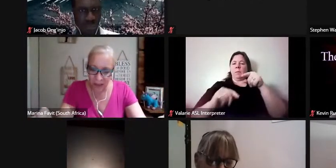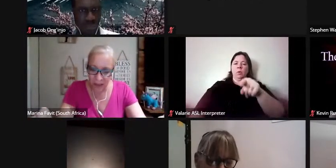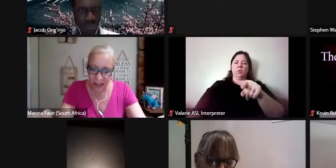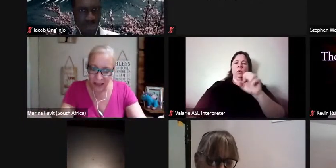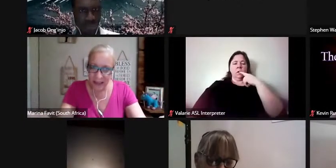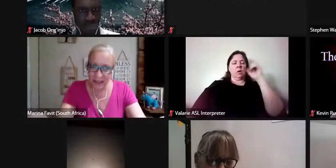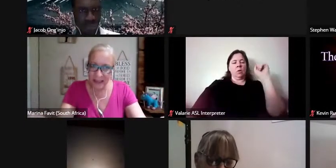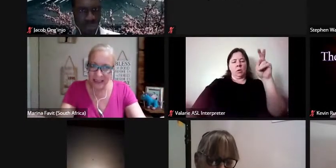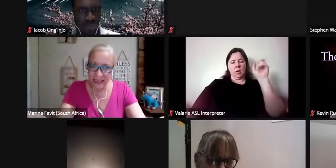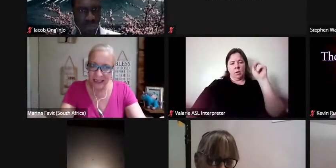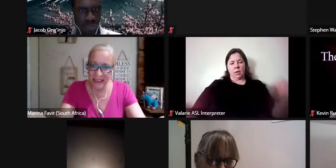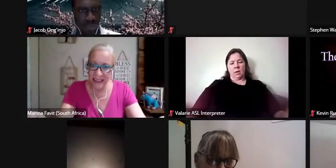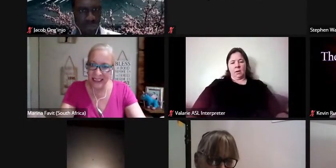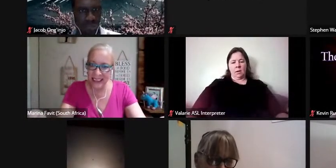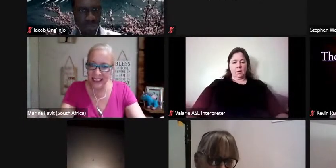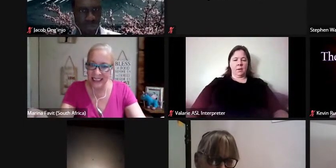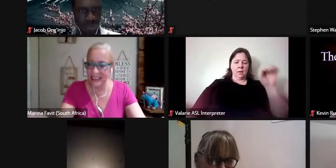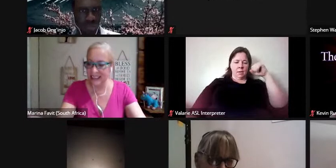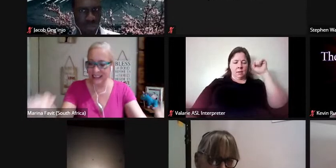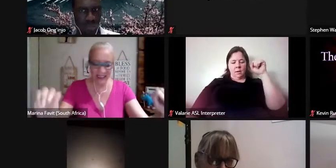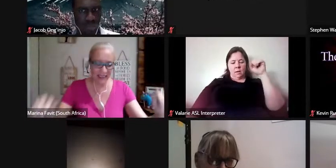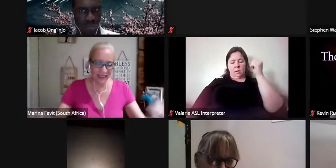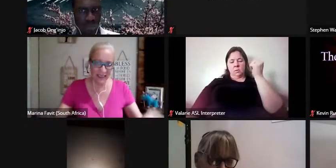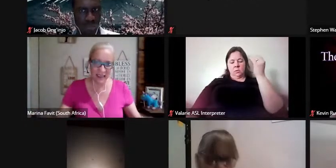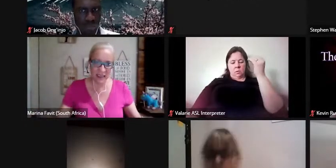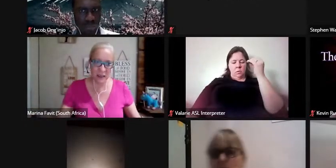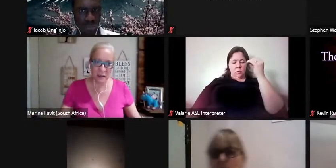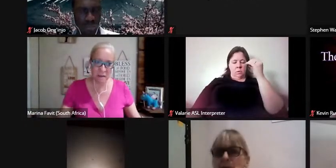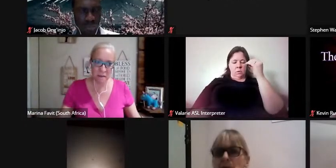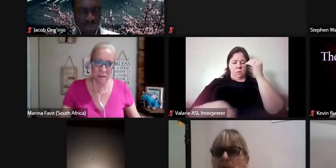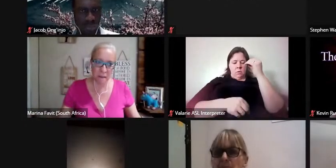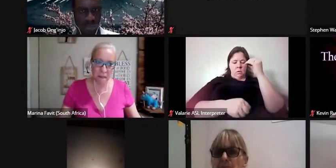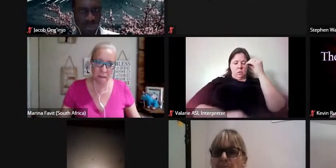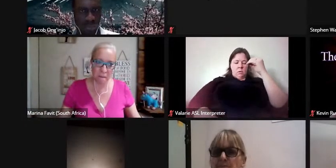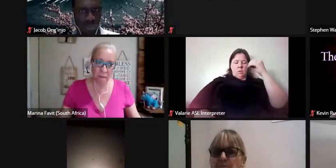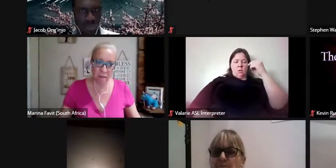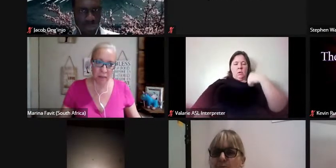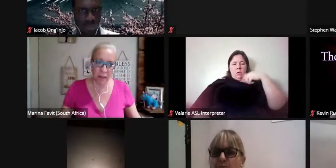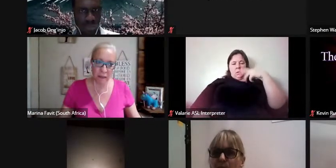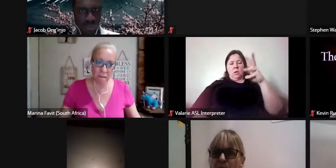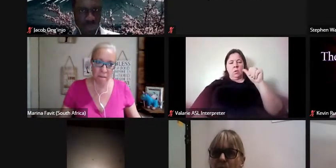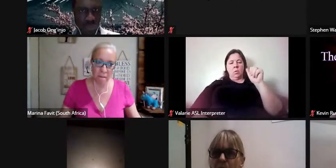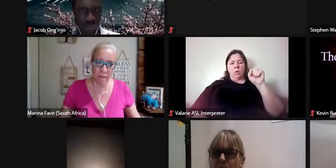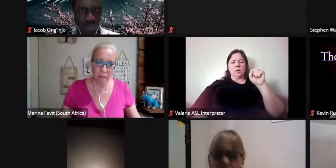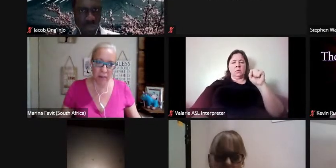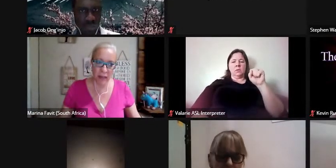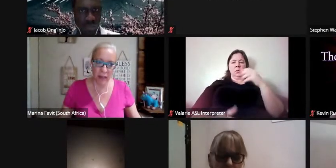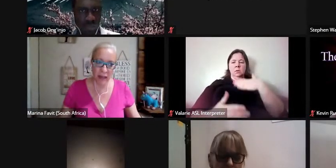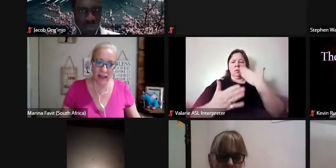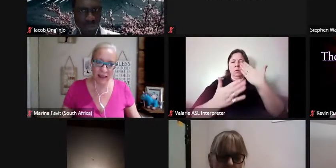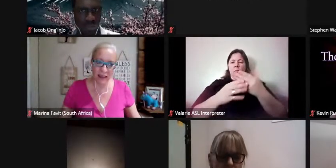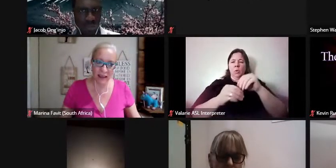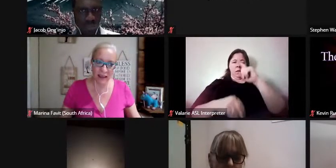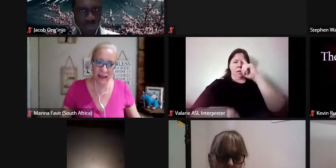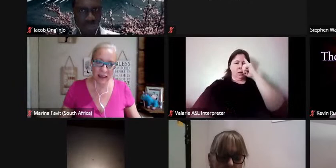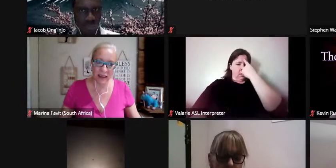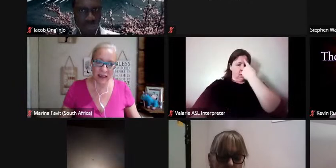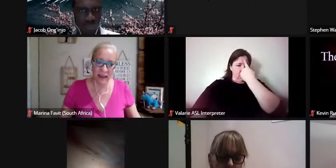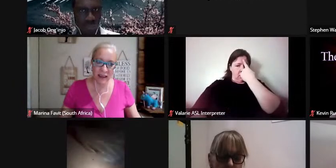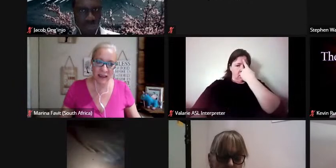Okay. Yeah. So like I was like born in India.